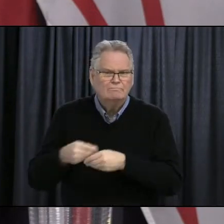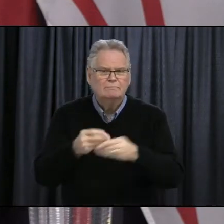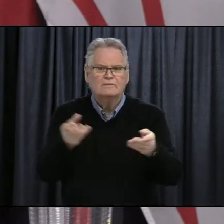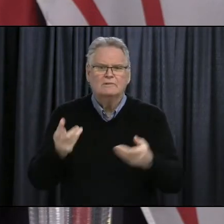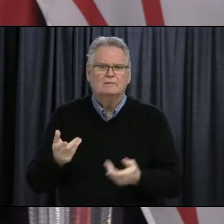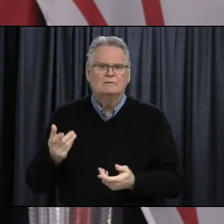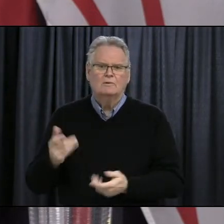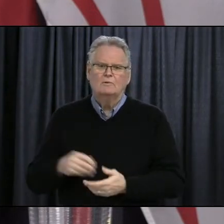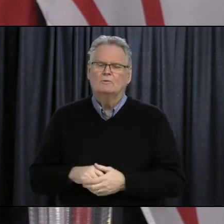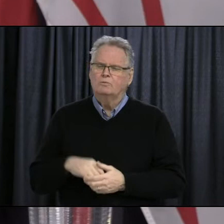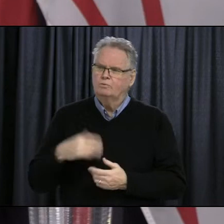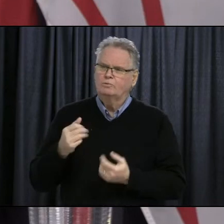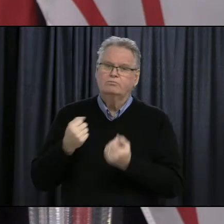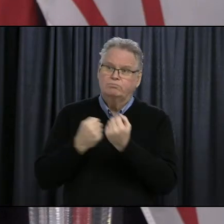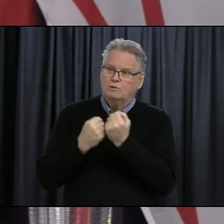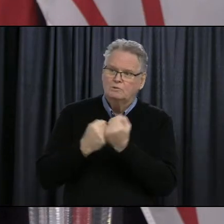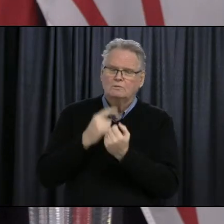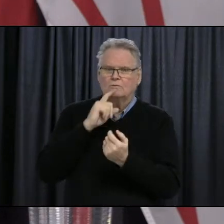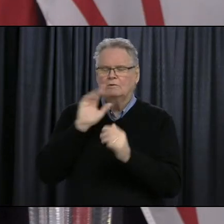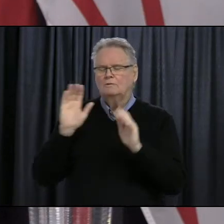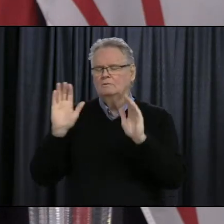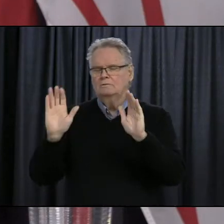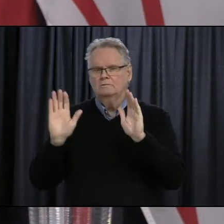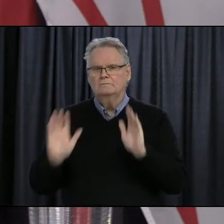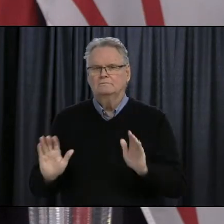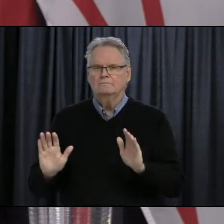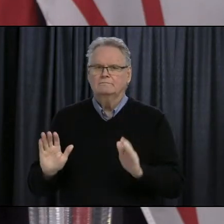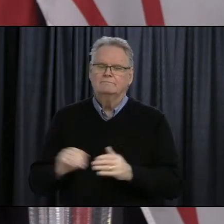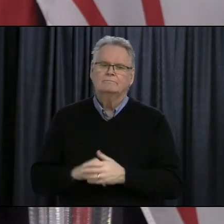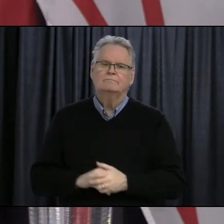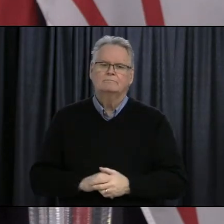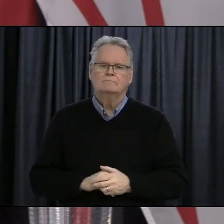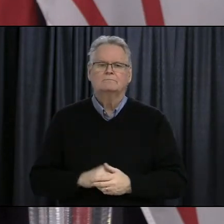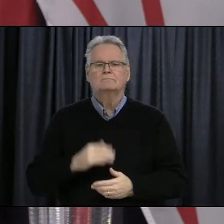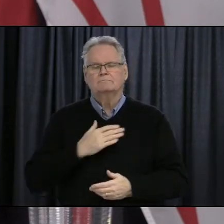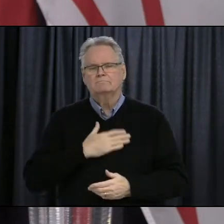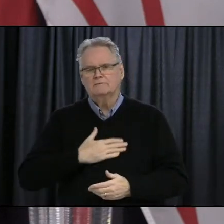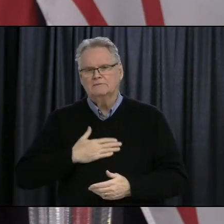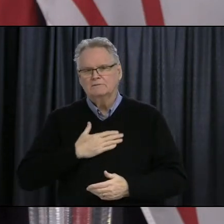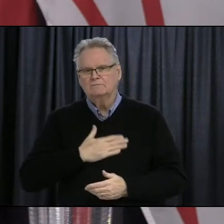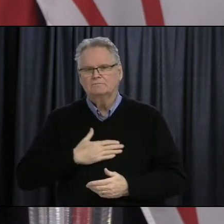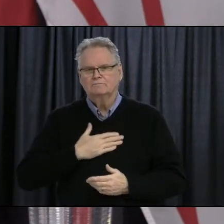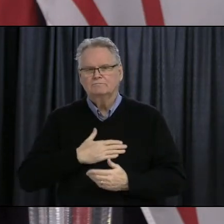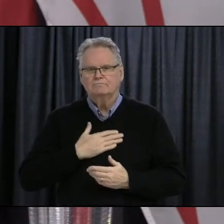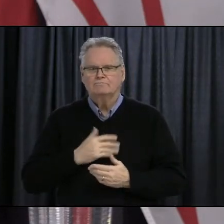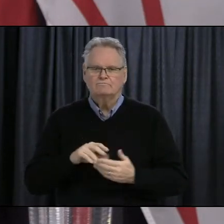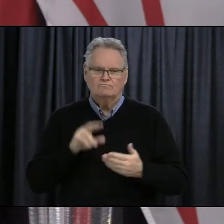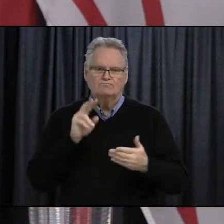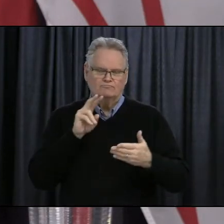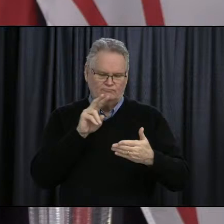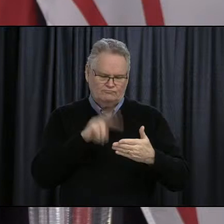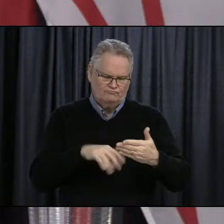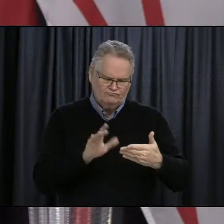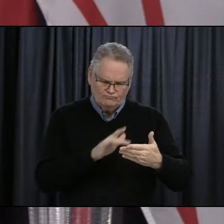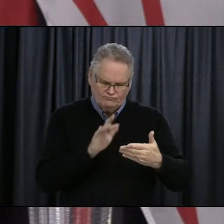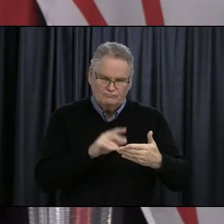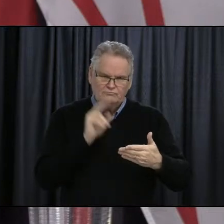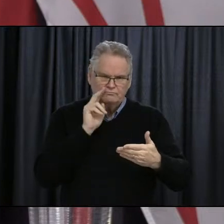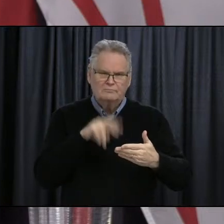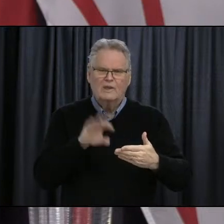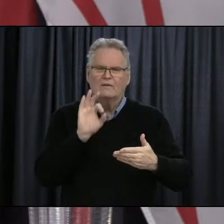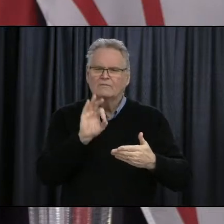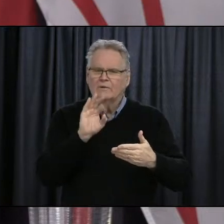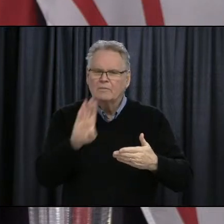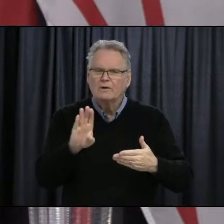to your own social media feeds to find those positive stories happening around us every day. Neighbors